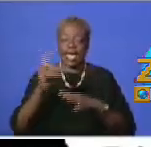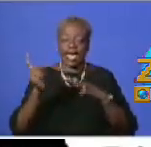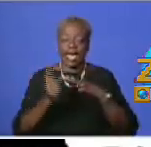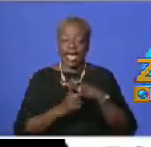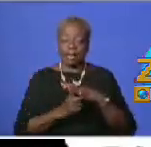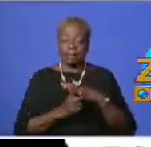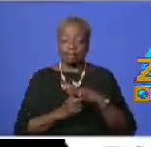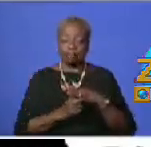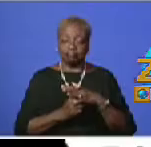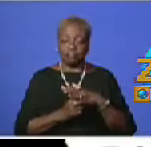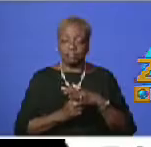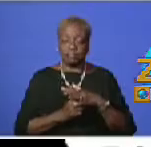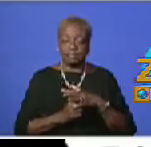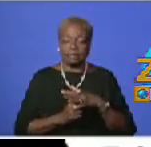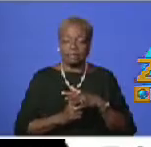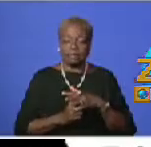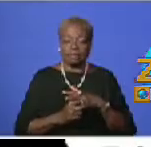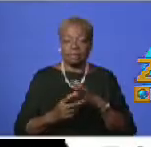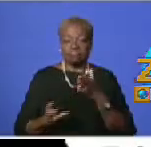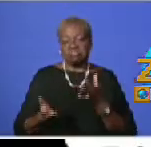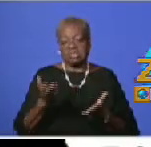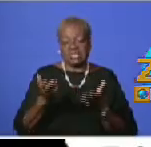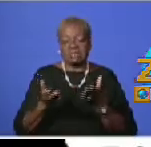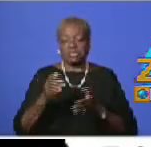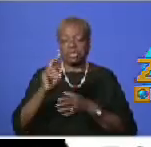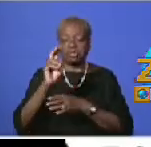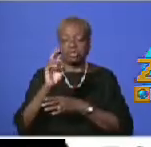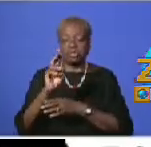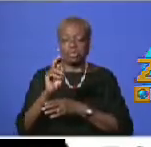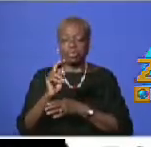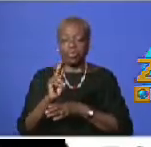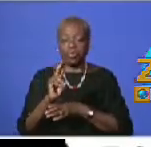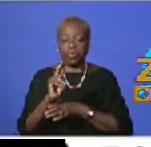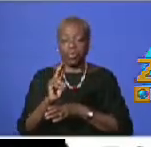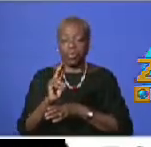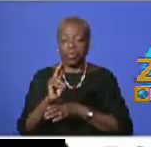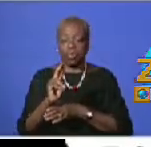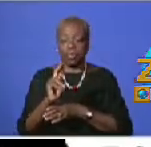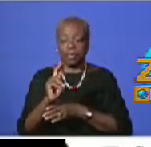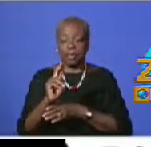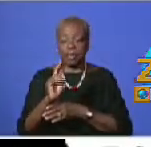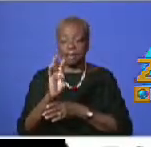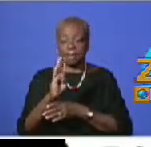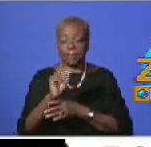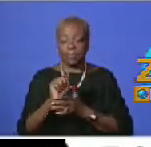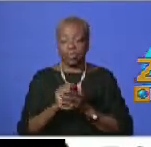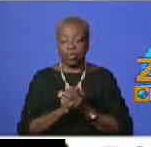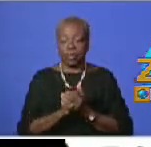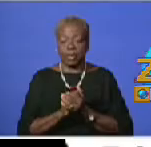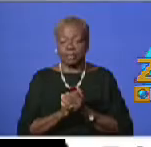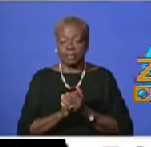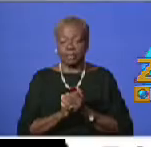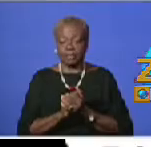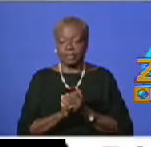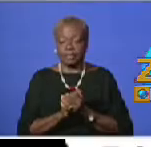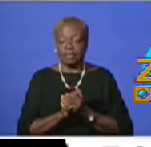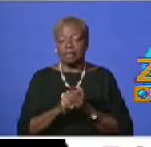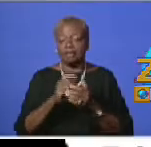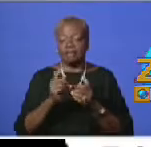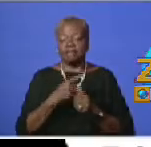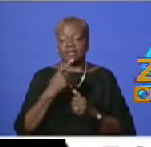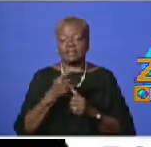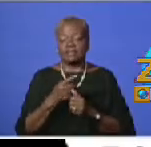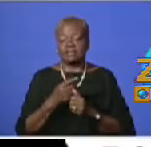launch in the near future as taxi drivers move to target the local market. Traditionally, taxi drivers cater to tourists,